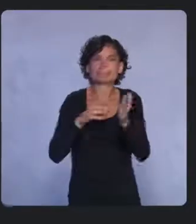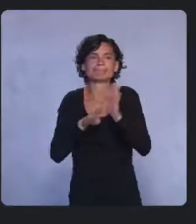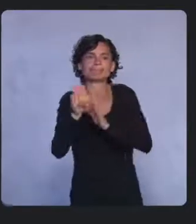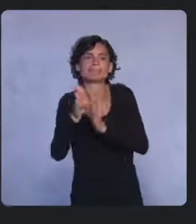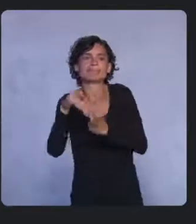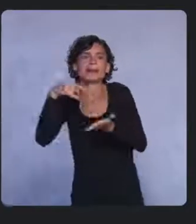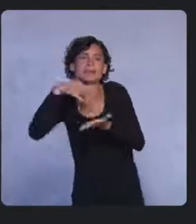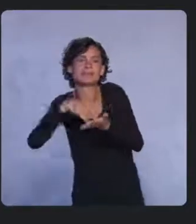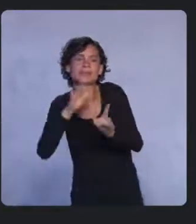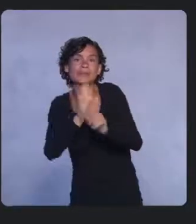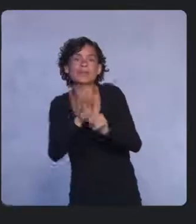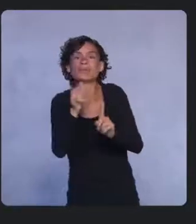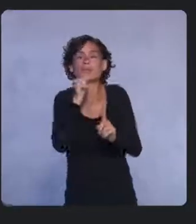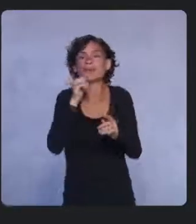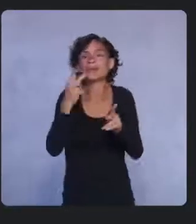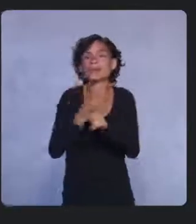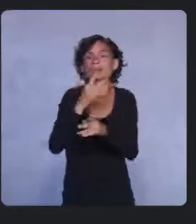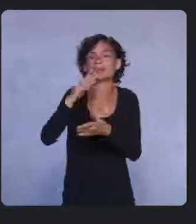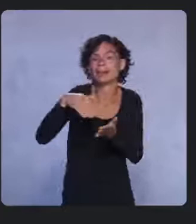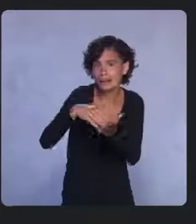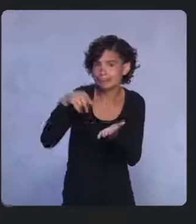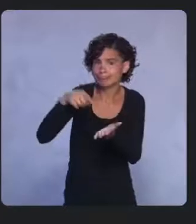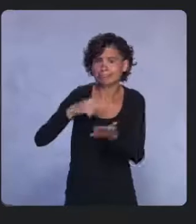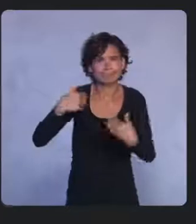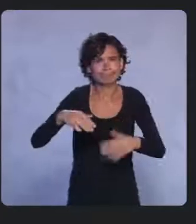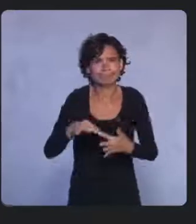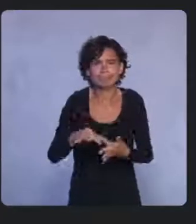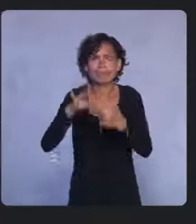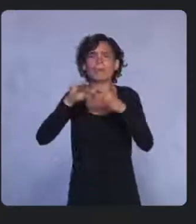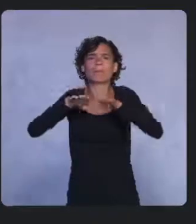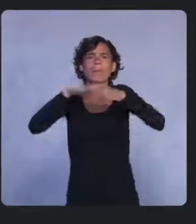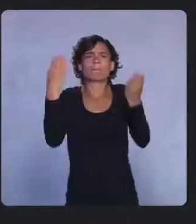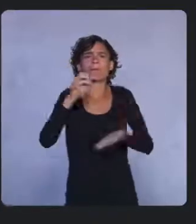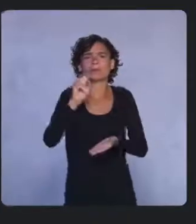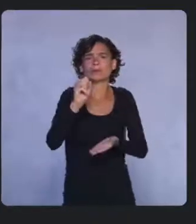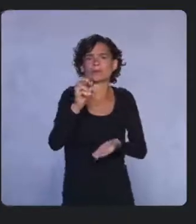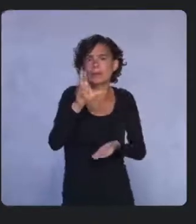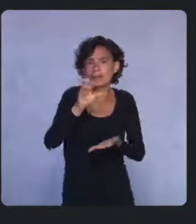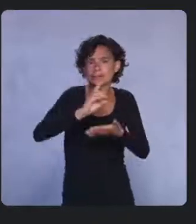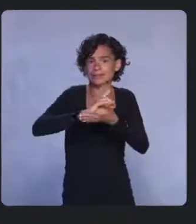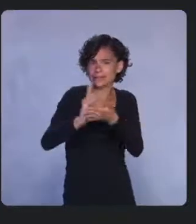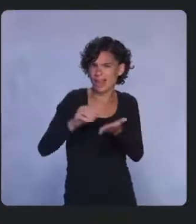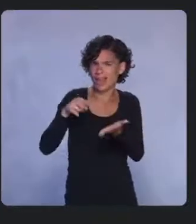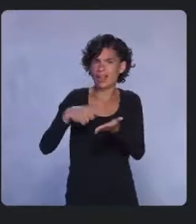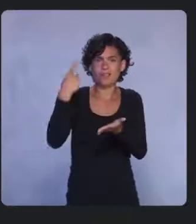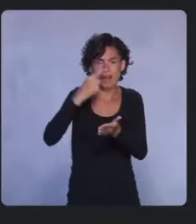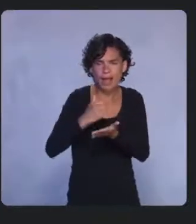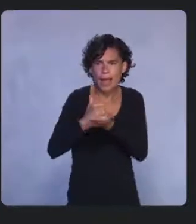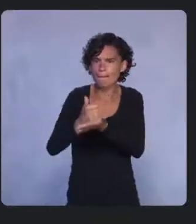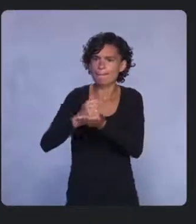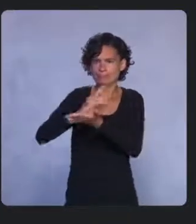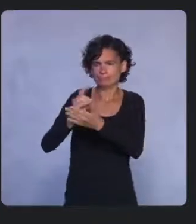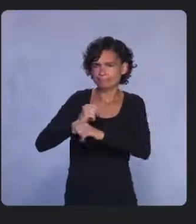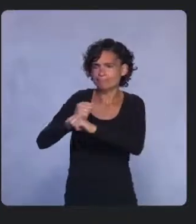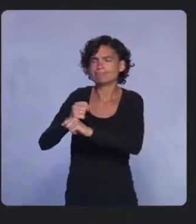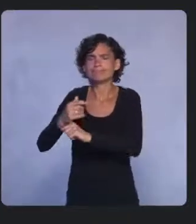open source and designed to privately process and protect sensitive data. It powers features like live caption without sharing